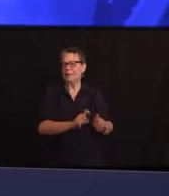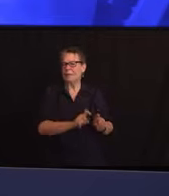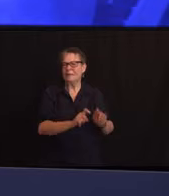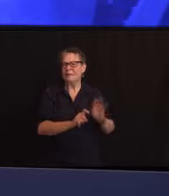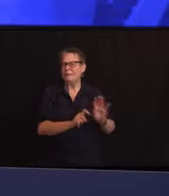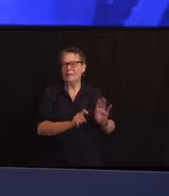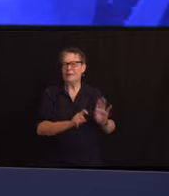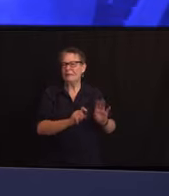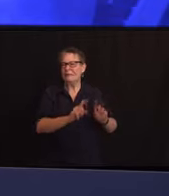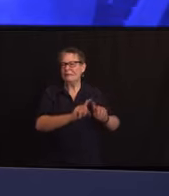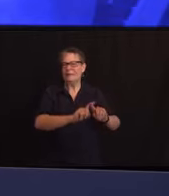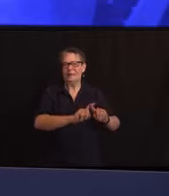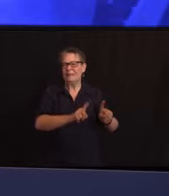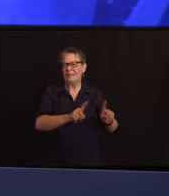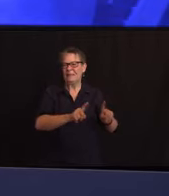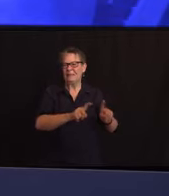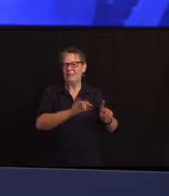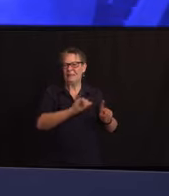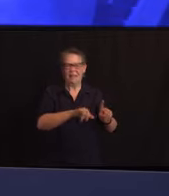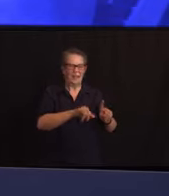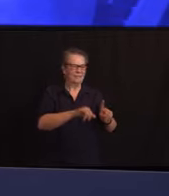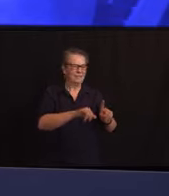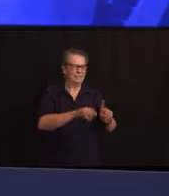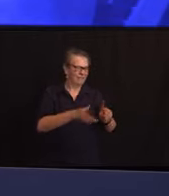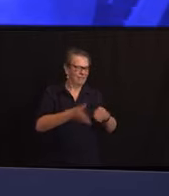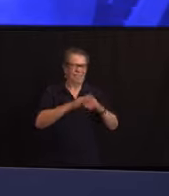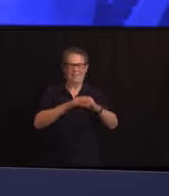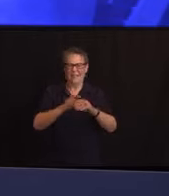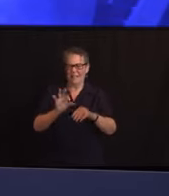rolling average. So the standard RT,